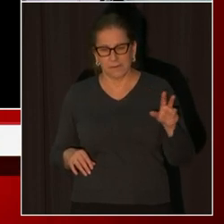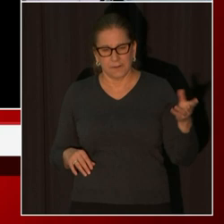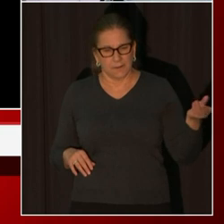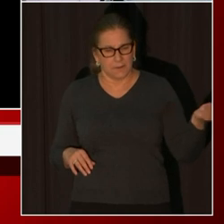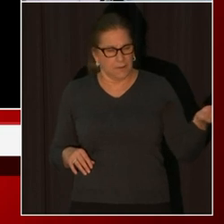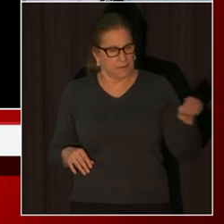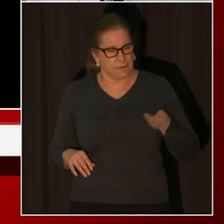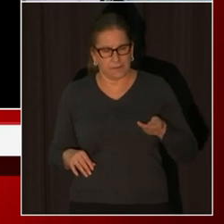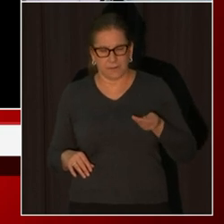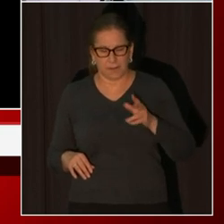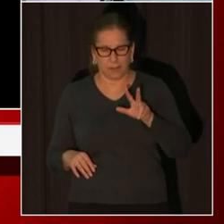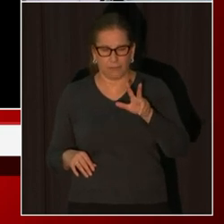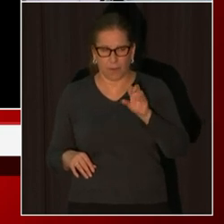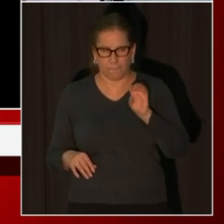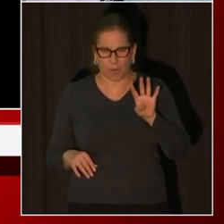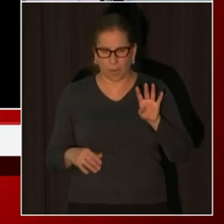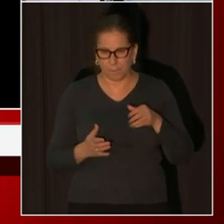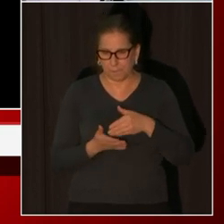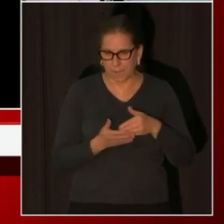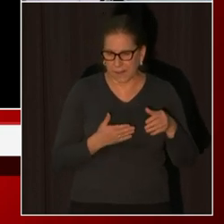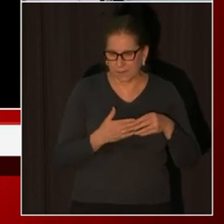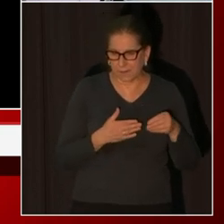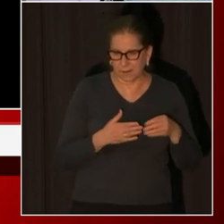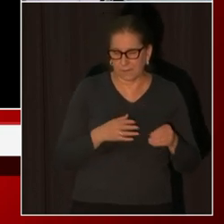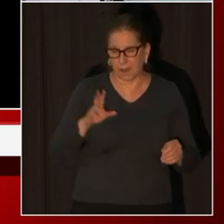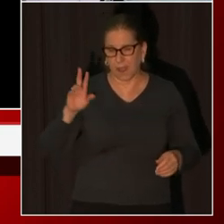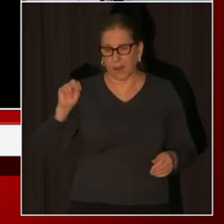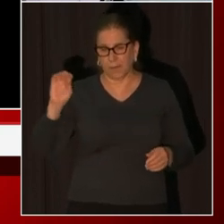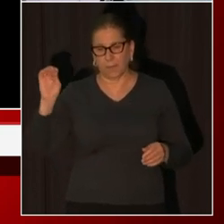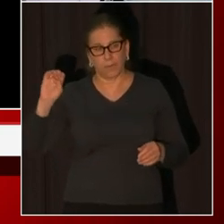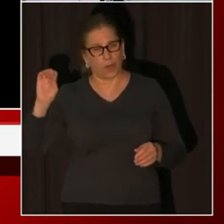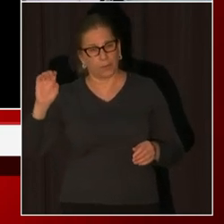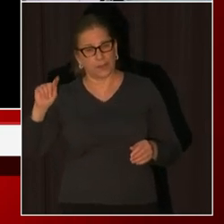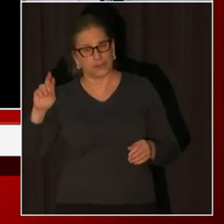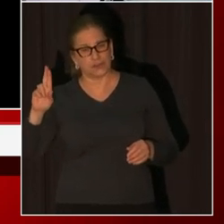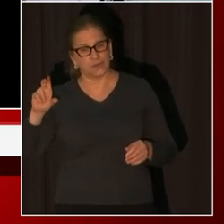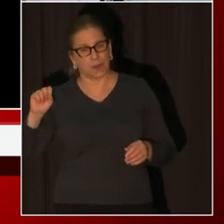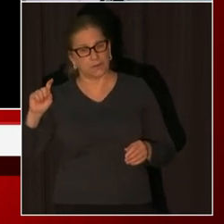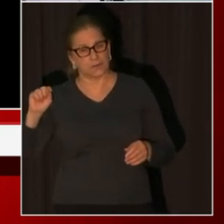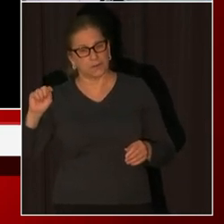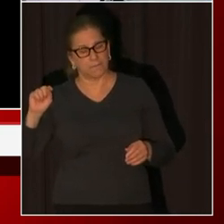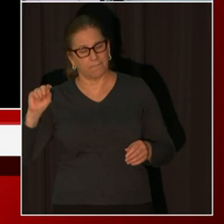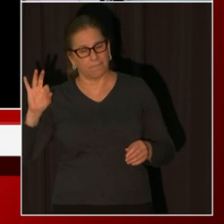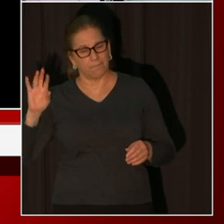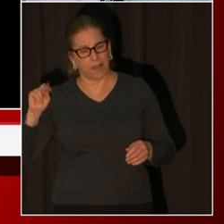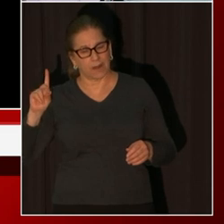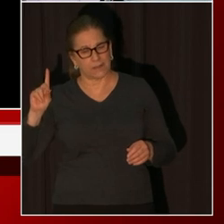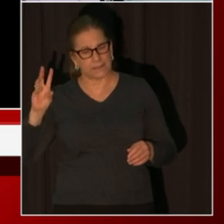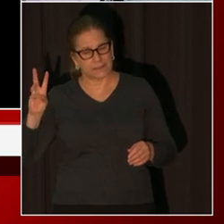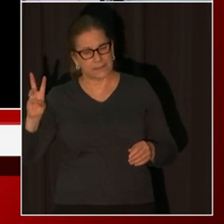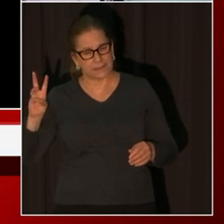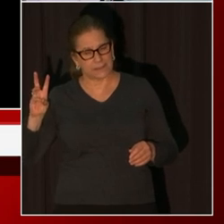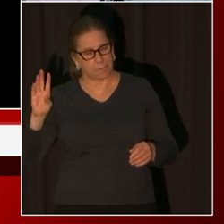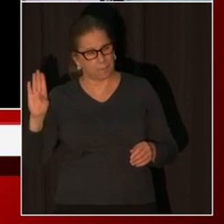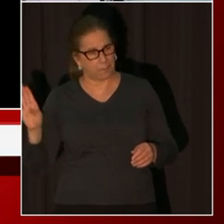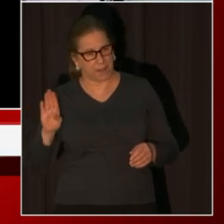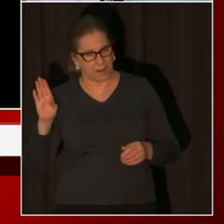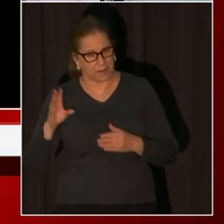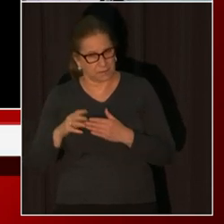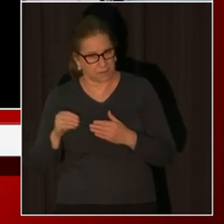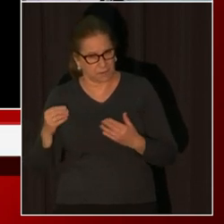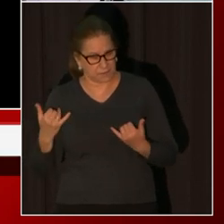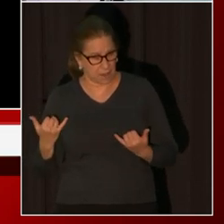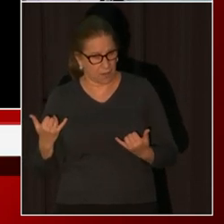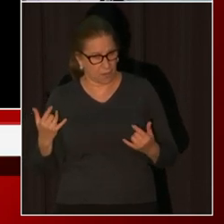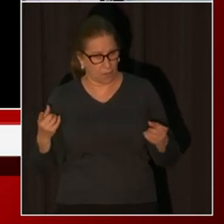Insurance Trust Fund, which is at a little over $600 million today. So those two funds and those two sets